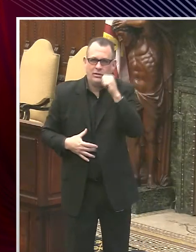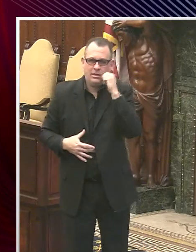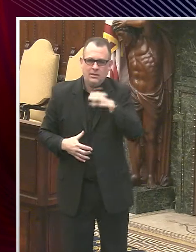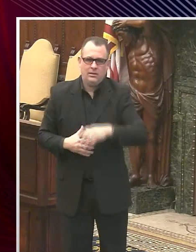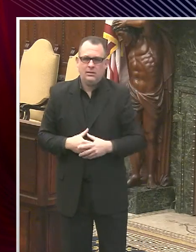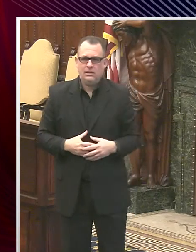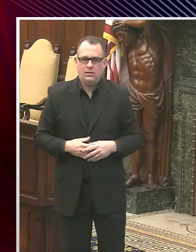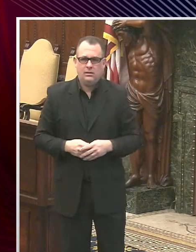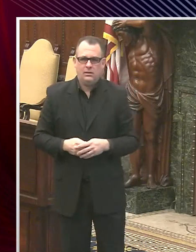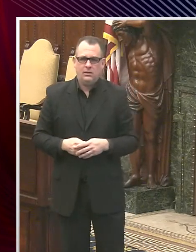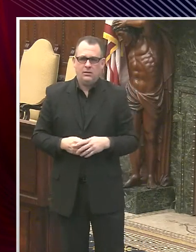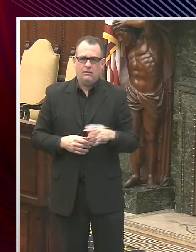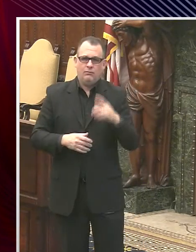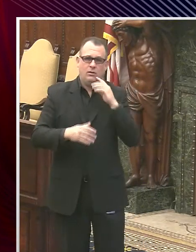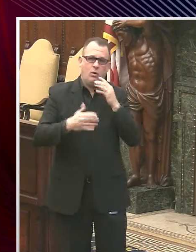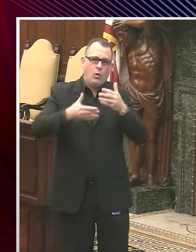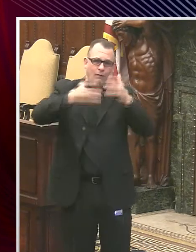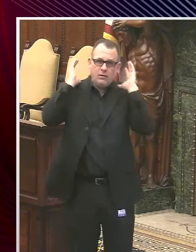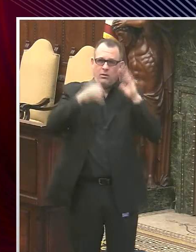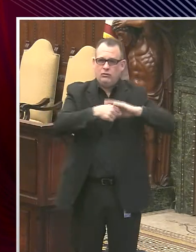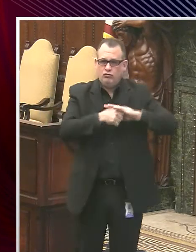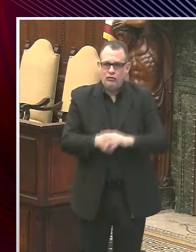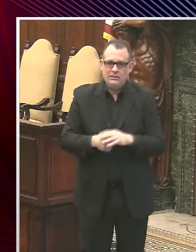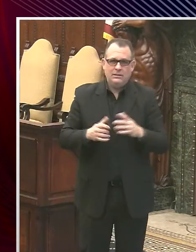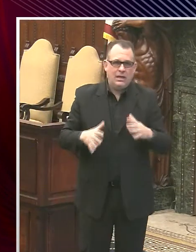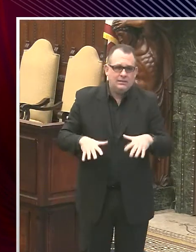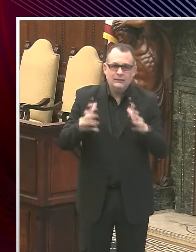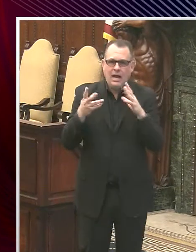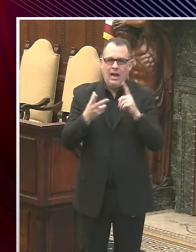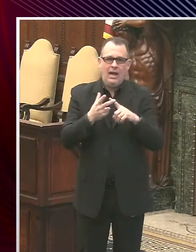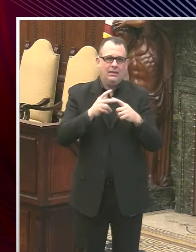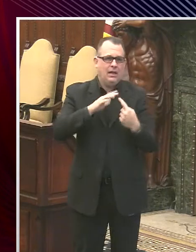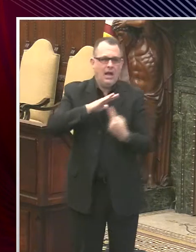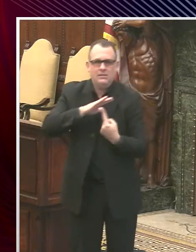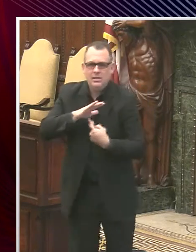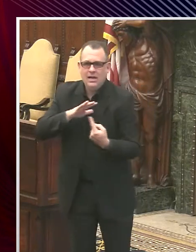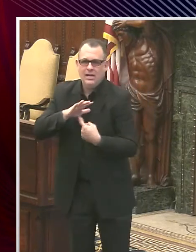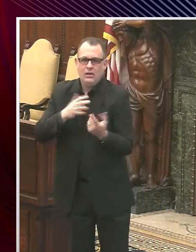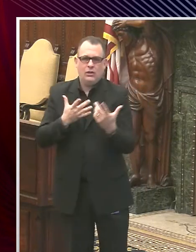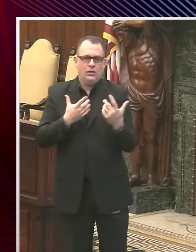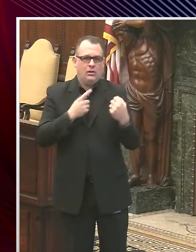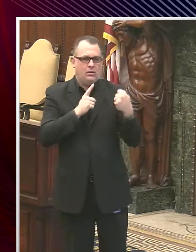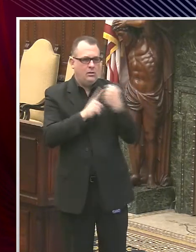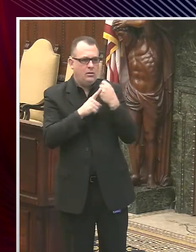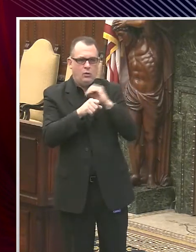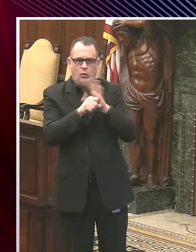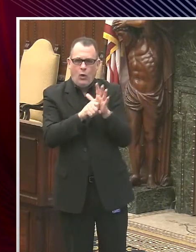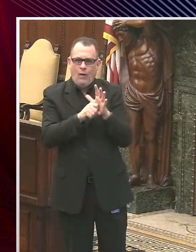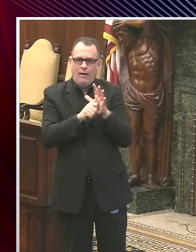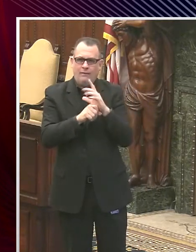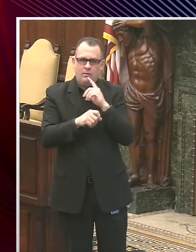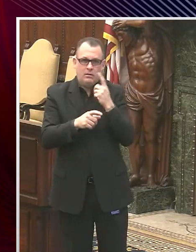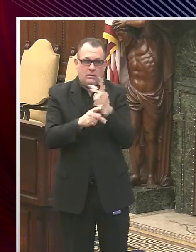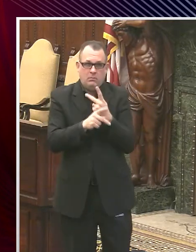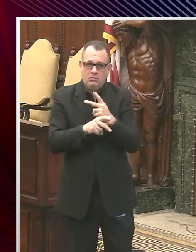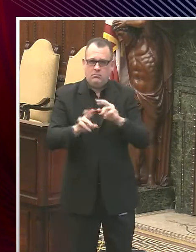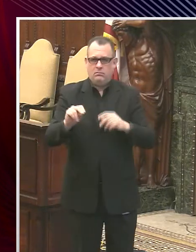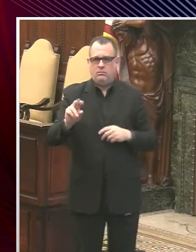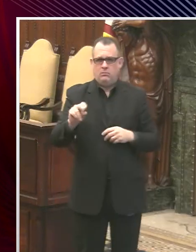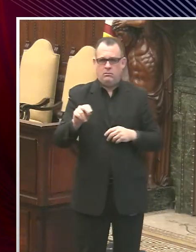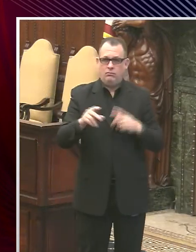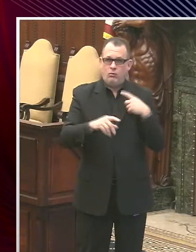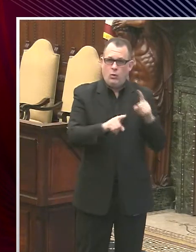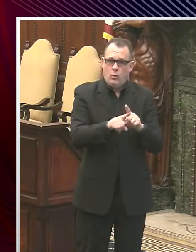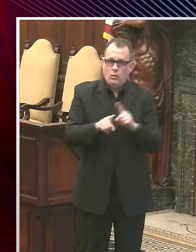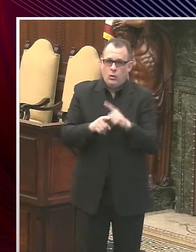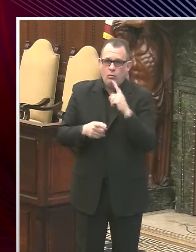overwhelming stress and anxiety is not limited to the isolation and toll associated with the coronavirus. It also includes